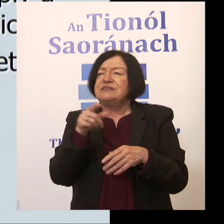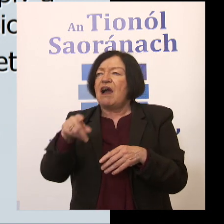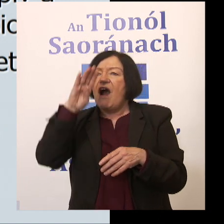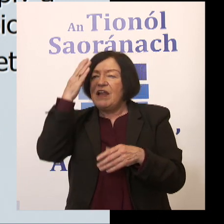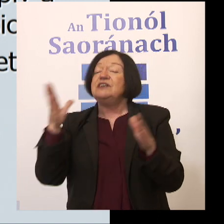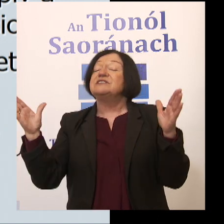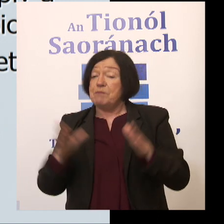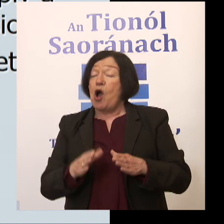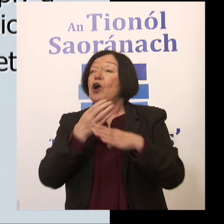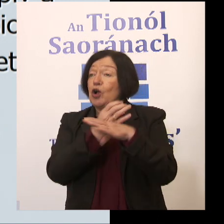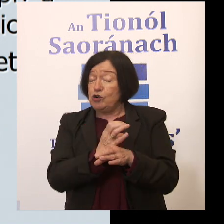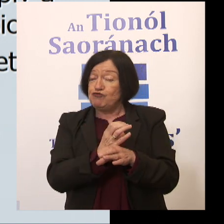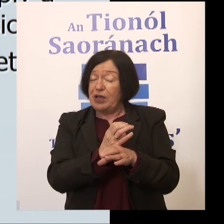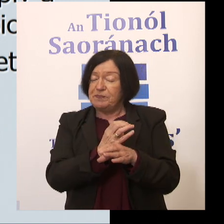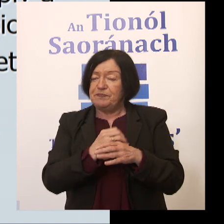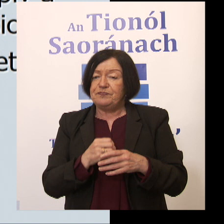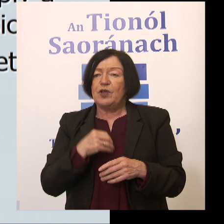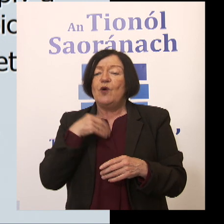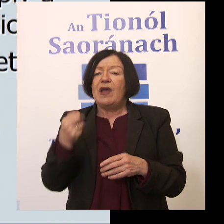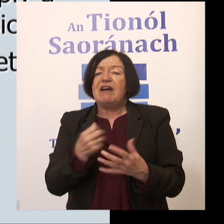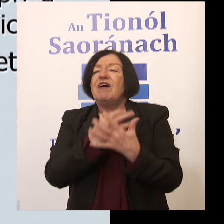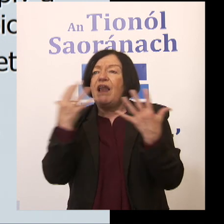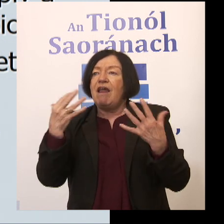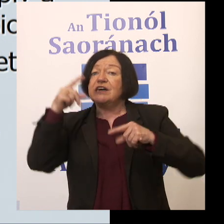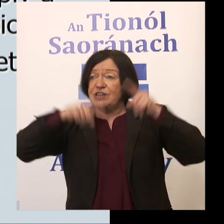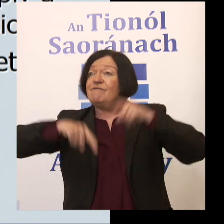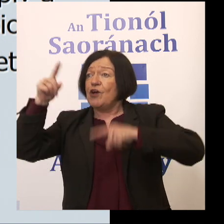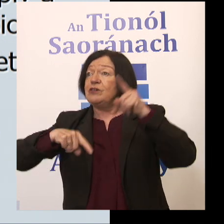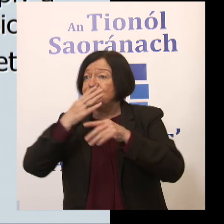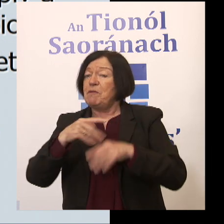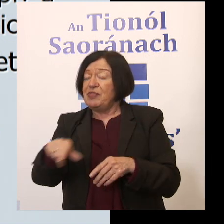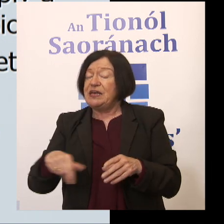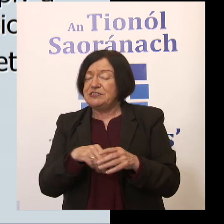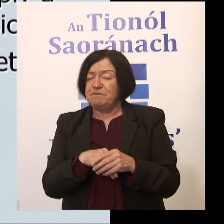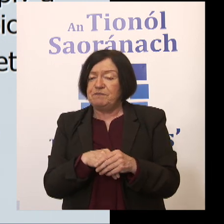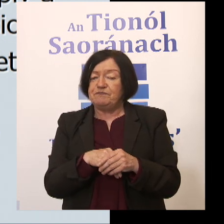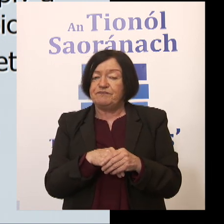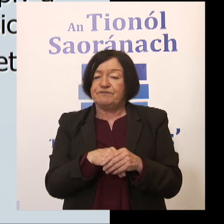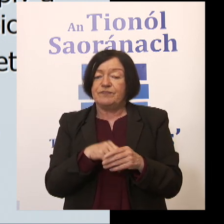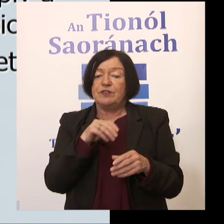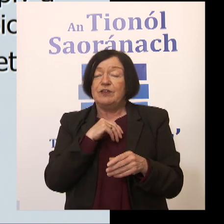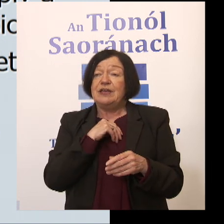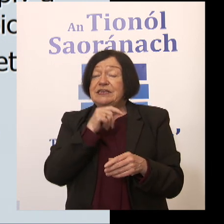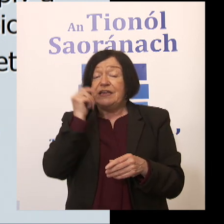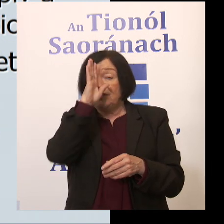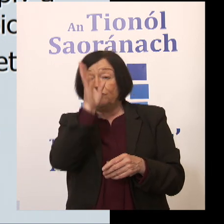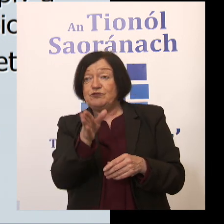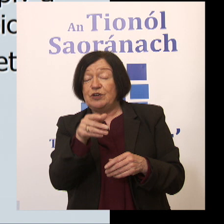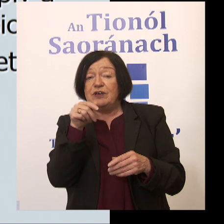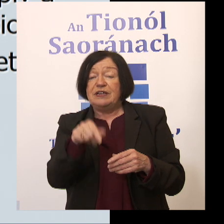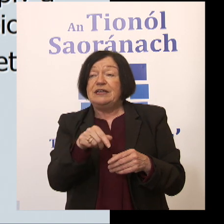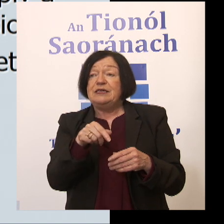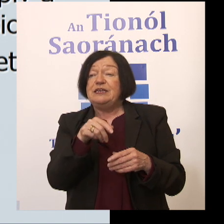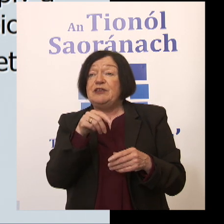is a small country, we do have quite a lot of diversity around some of these things. To put it bluntly, the needs of